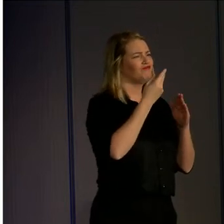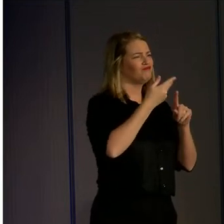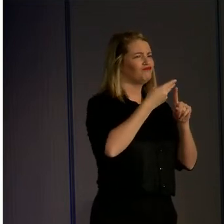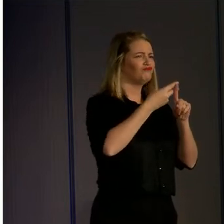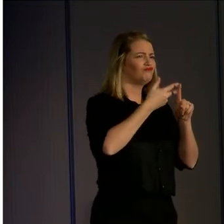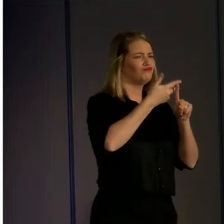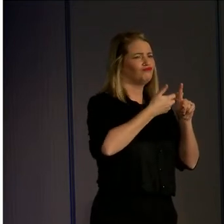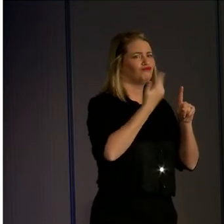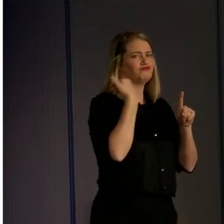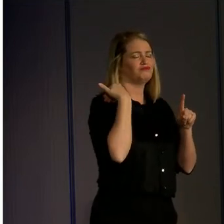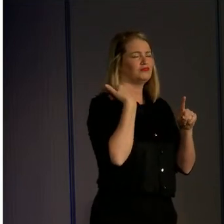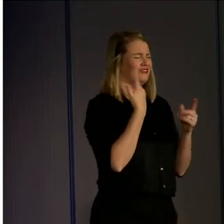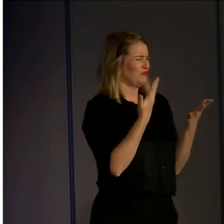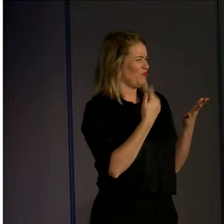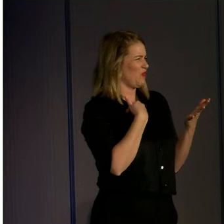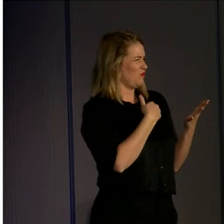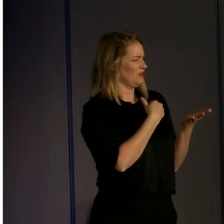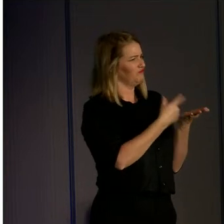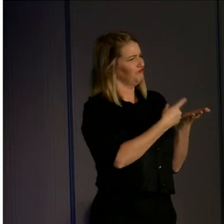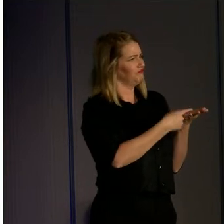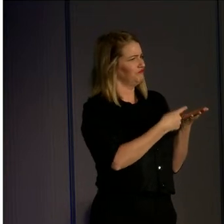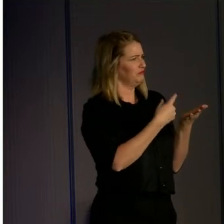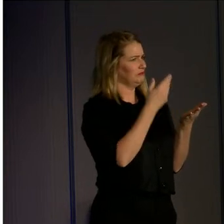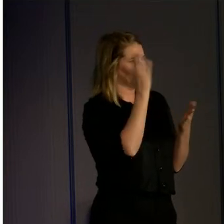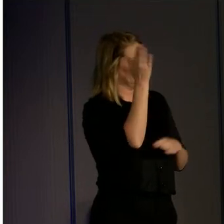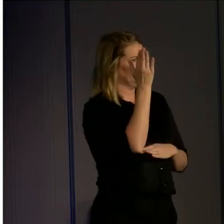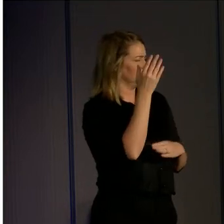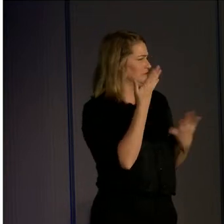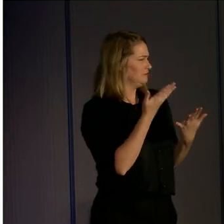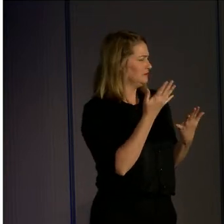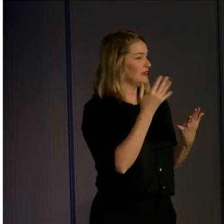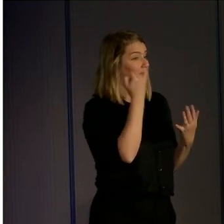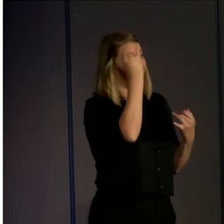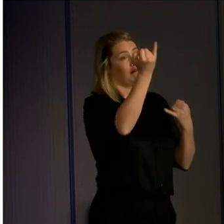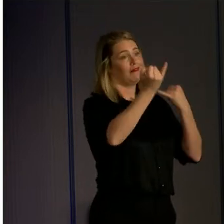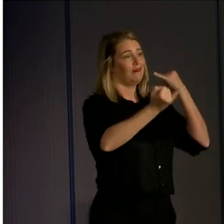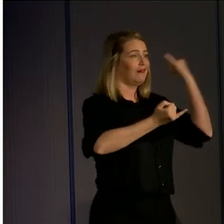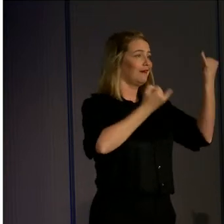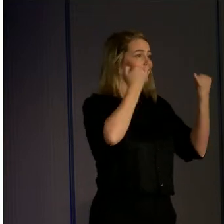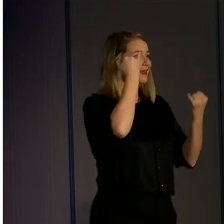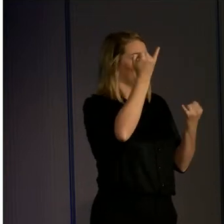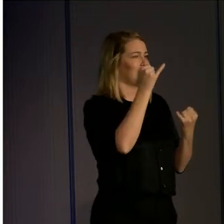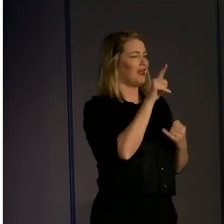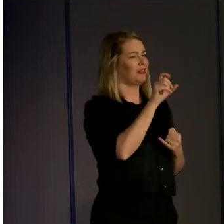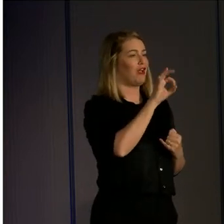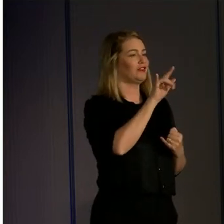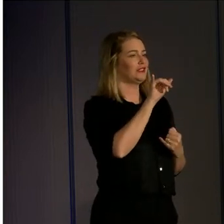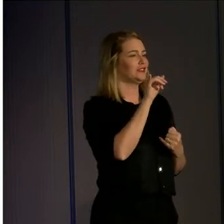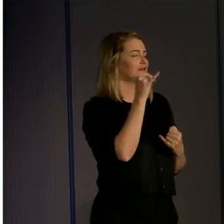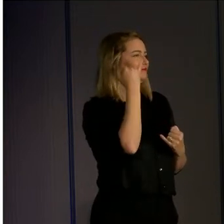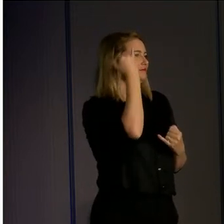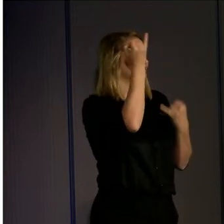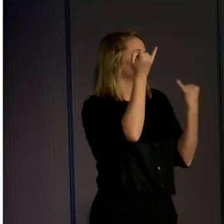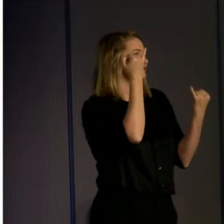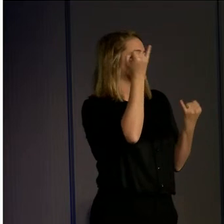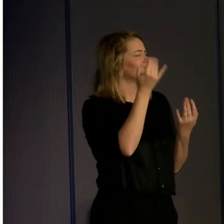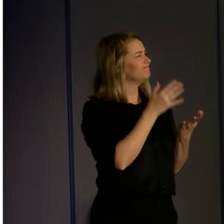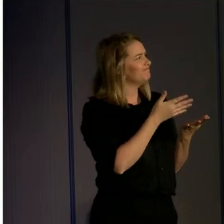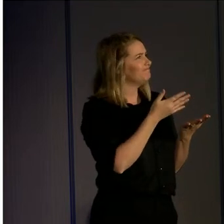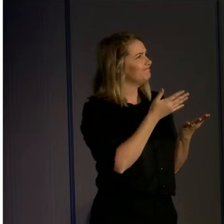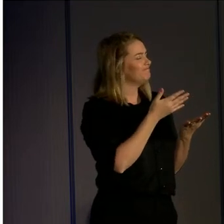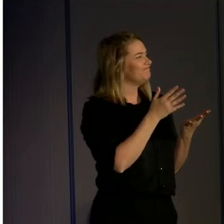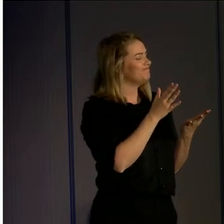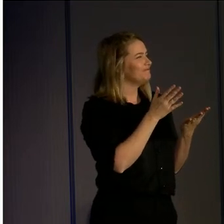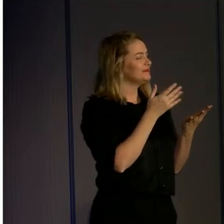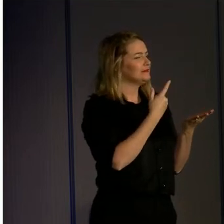talk about, and we threw out some lofty ideas, and then after discussing lofty ideas for a while, we kind of started thinking